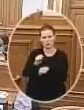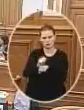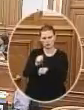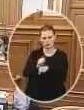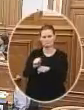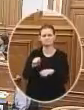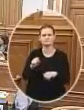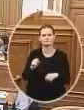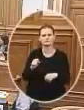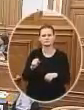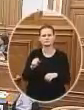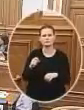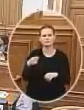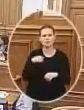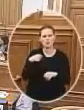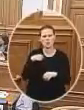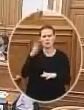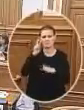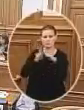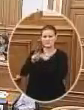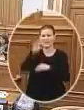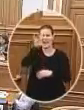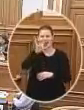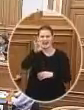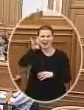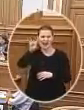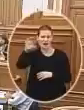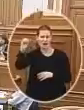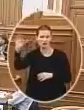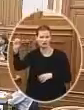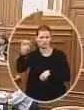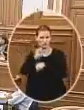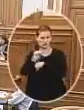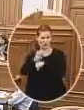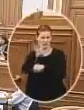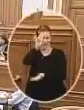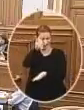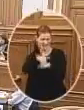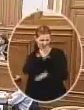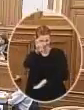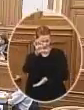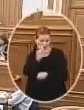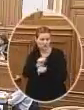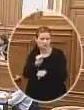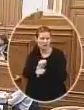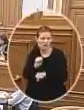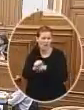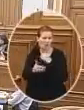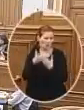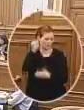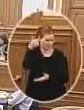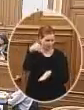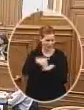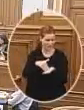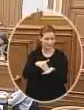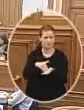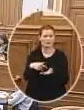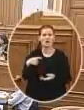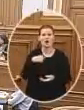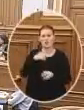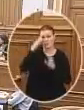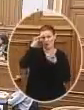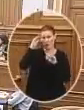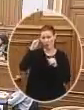pool. We predict 8,800 jobs that will come out of hosting the America's Cup, and we predict a benefit to the Bay Area of $1.4